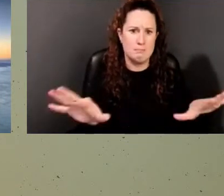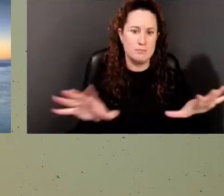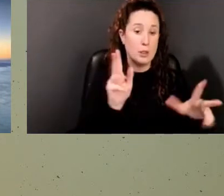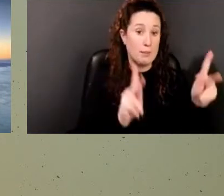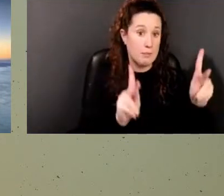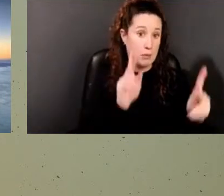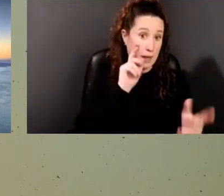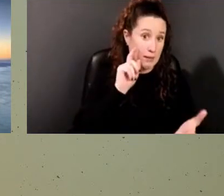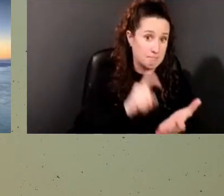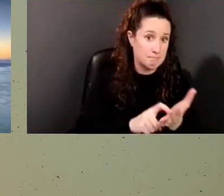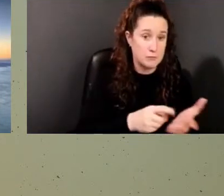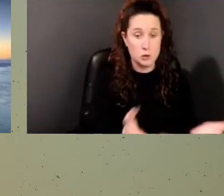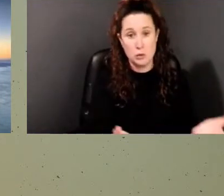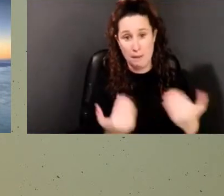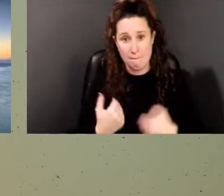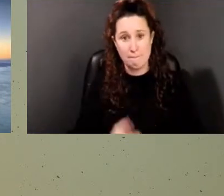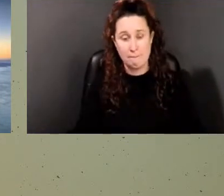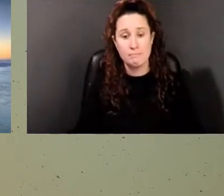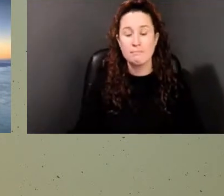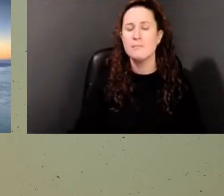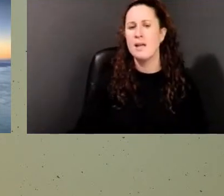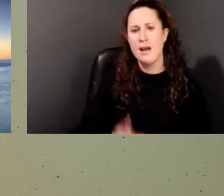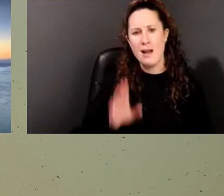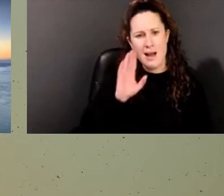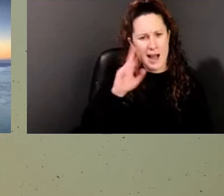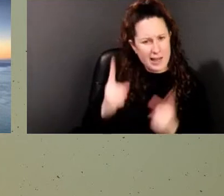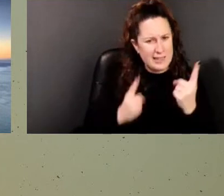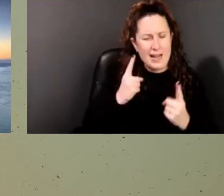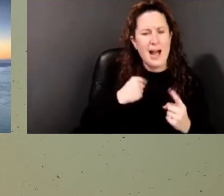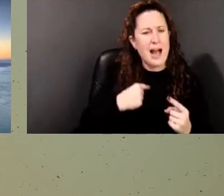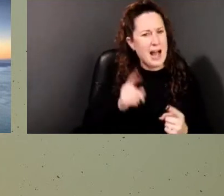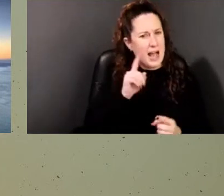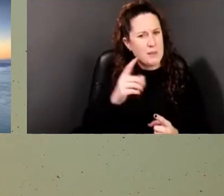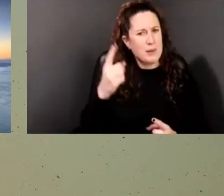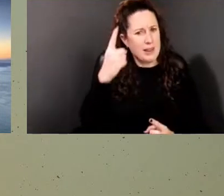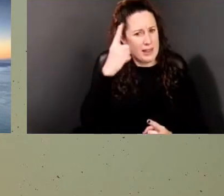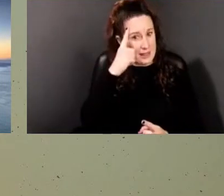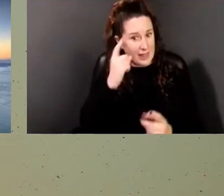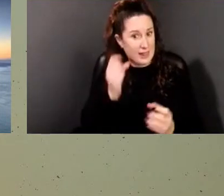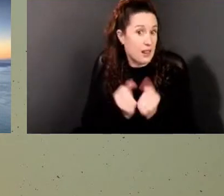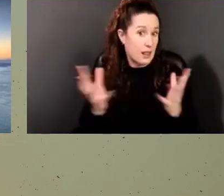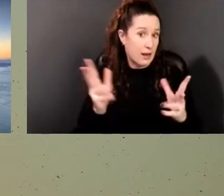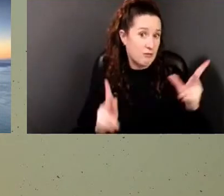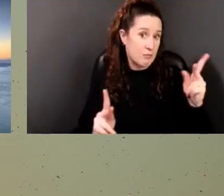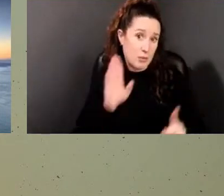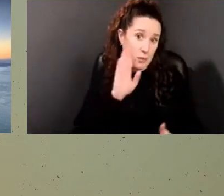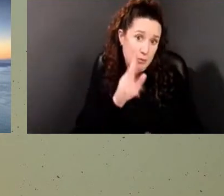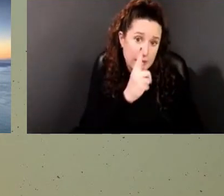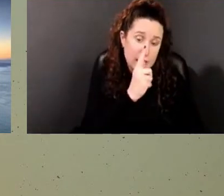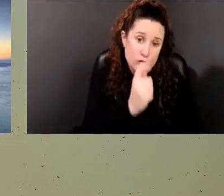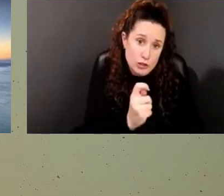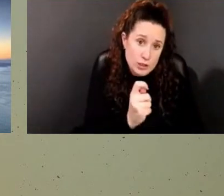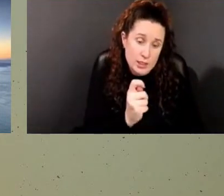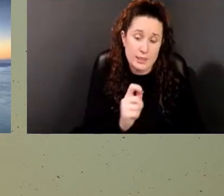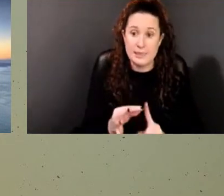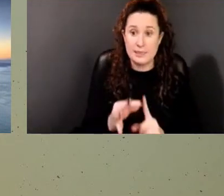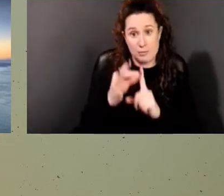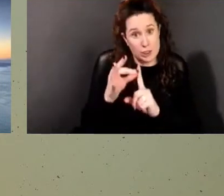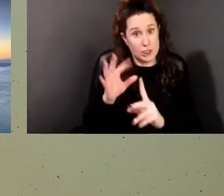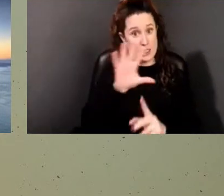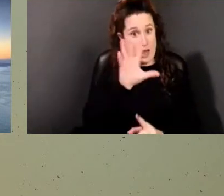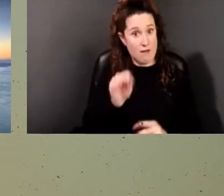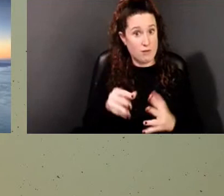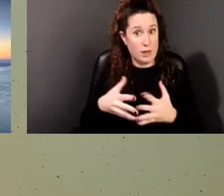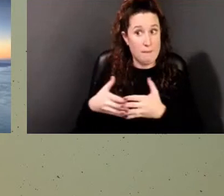would think that there'd be considerable interest within the African American community